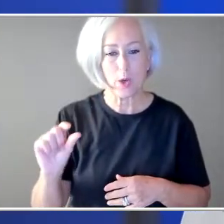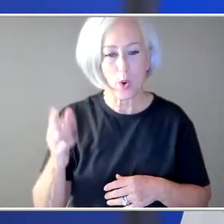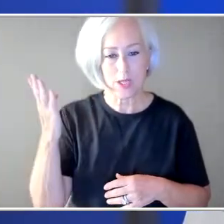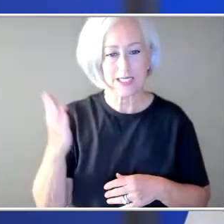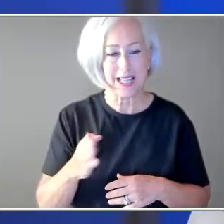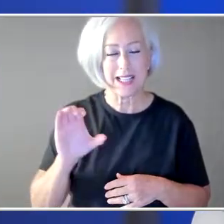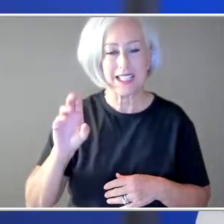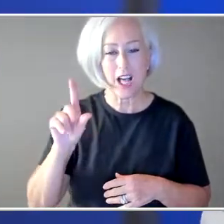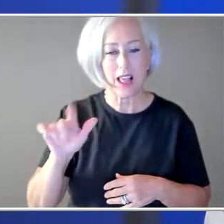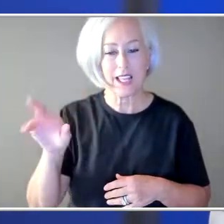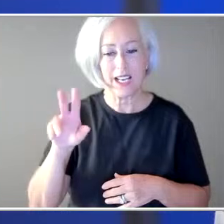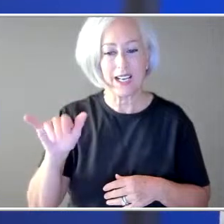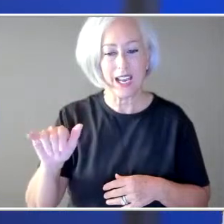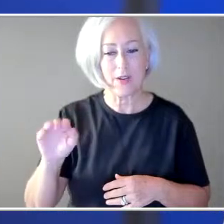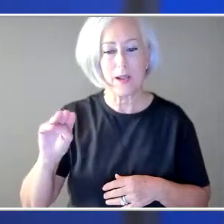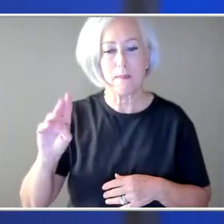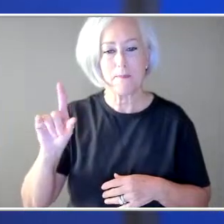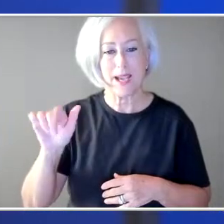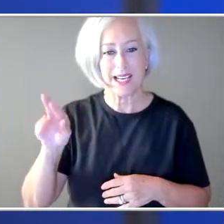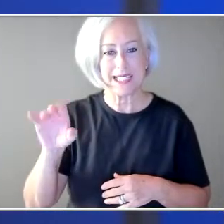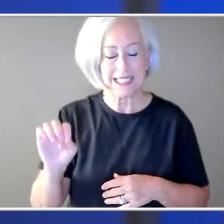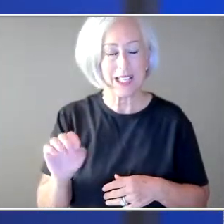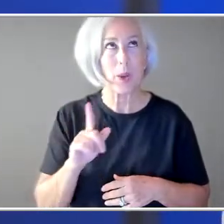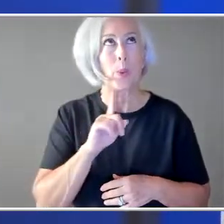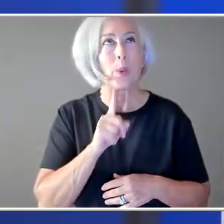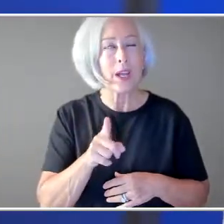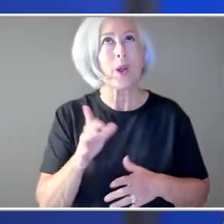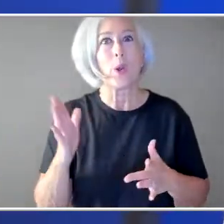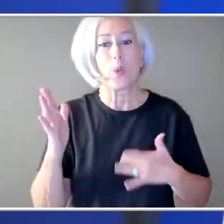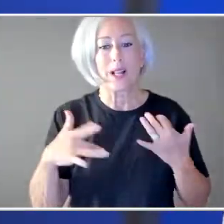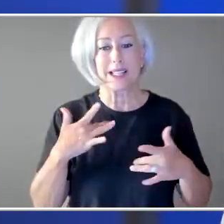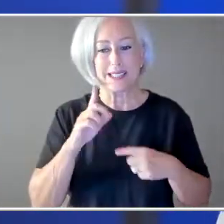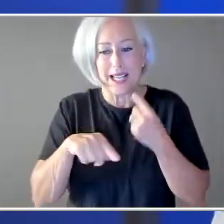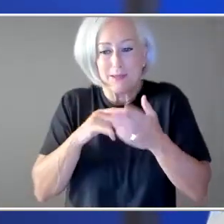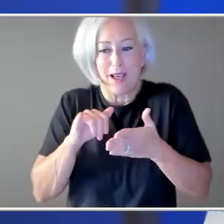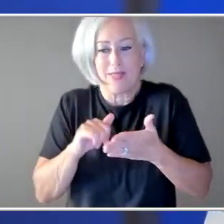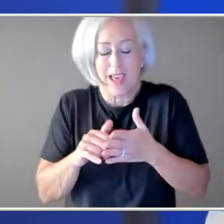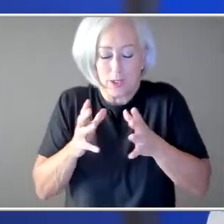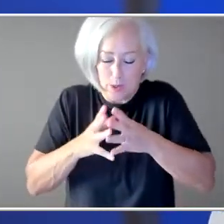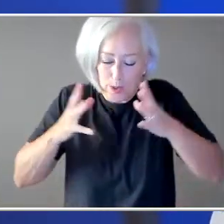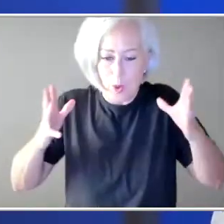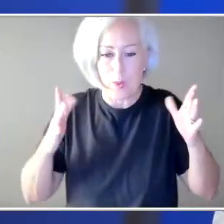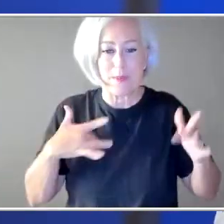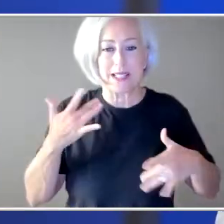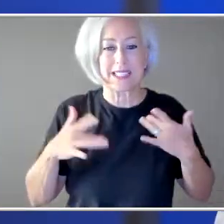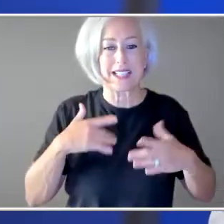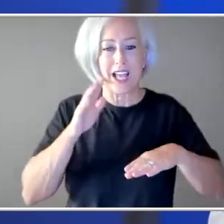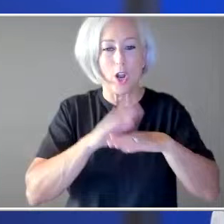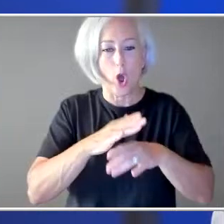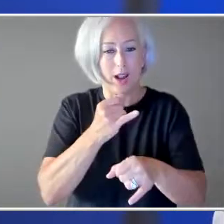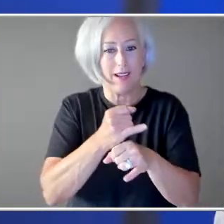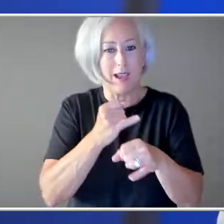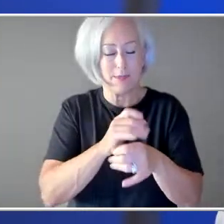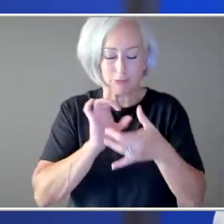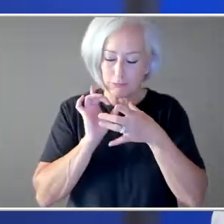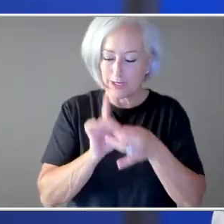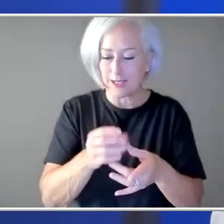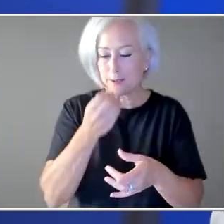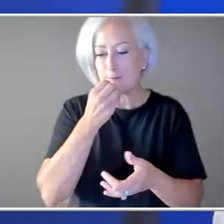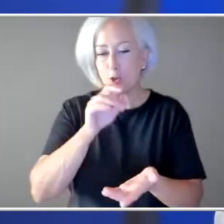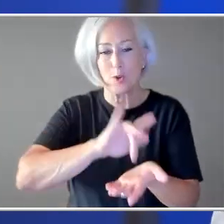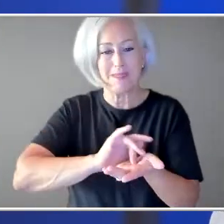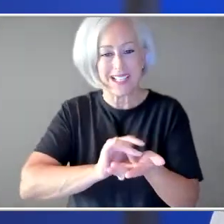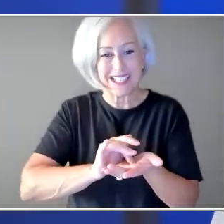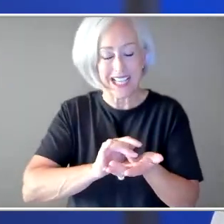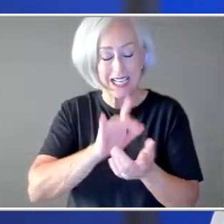www.launchku.org/culinary-medicine. We are so excited about this. There's so much excitement on campus for culinary medicine, and